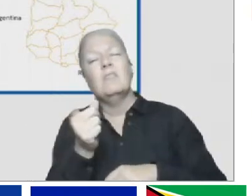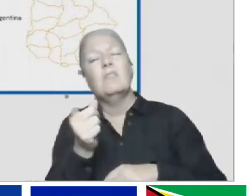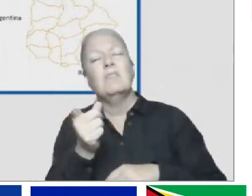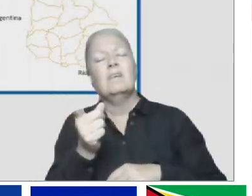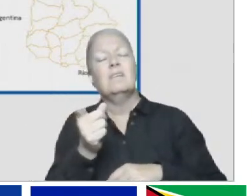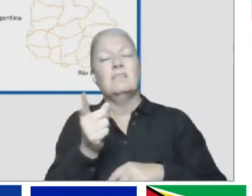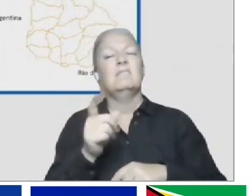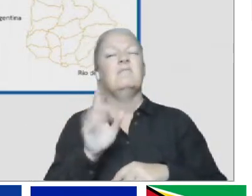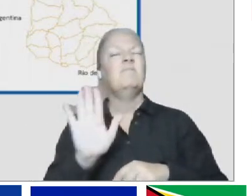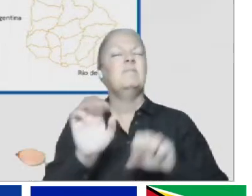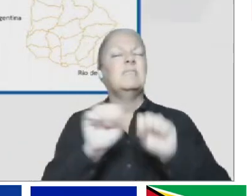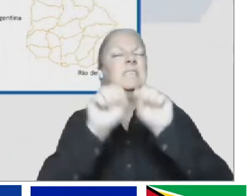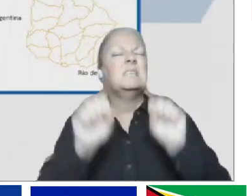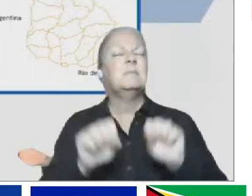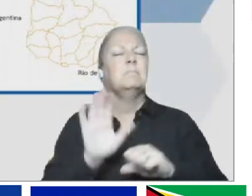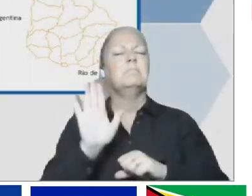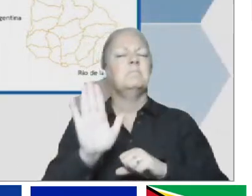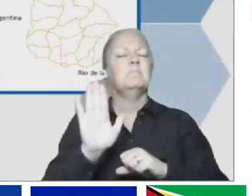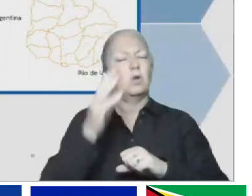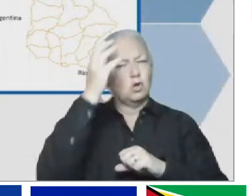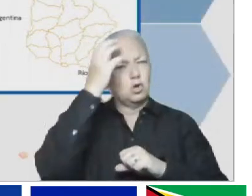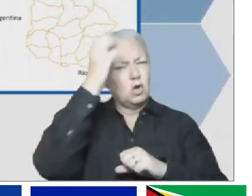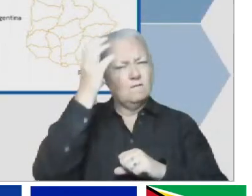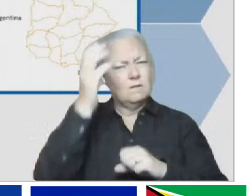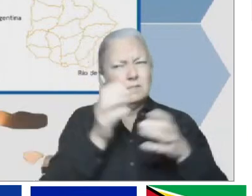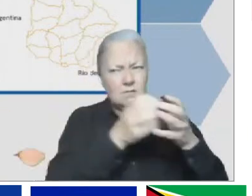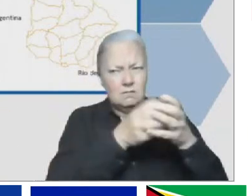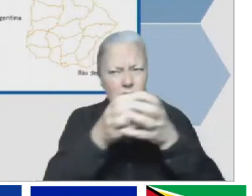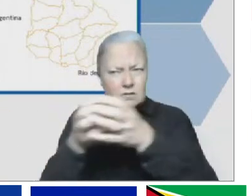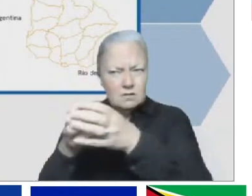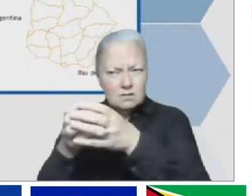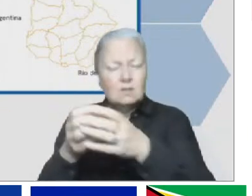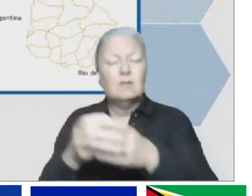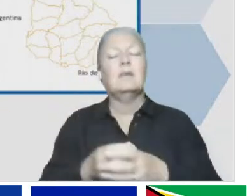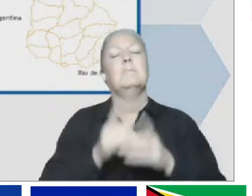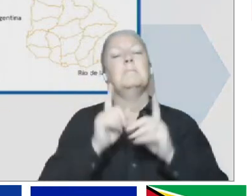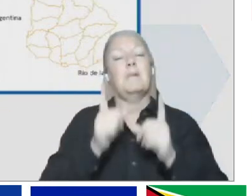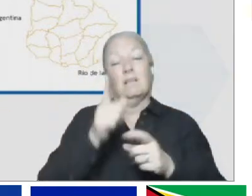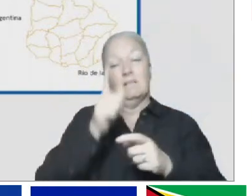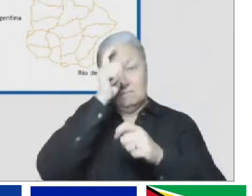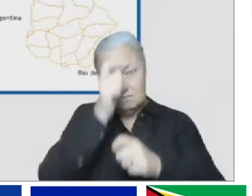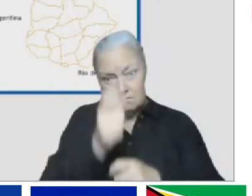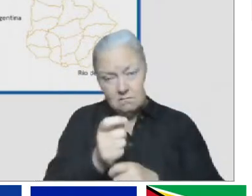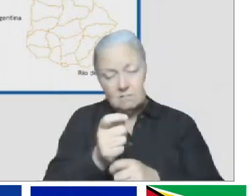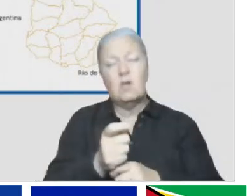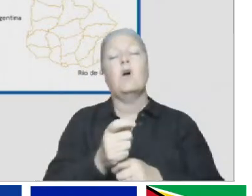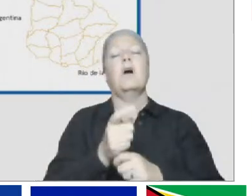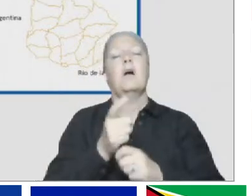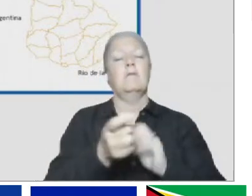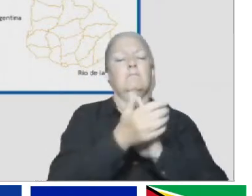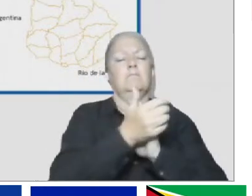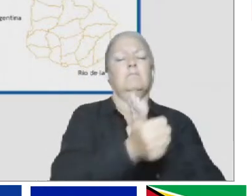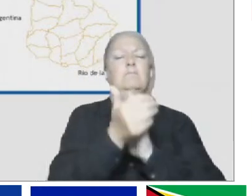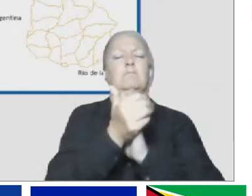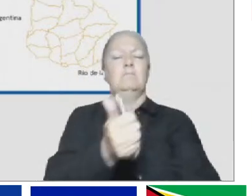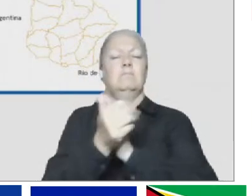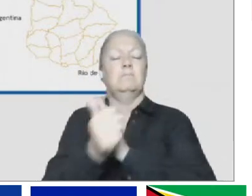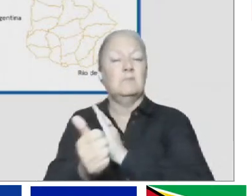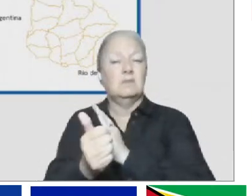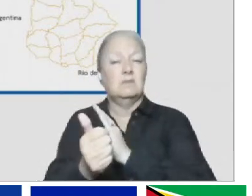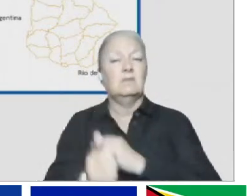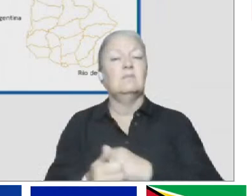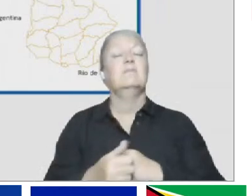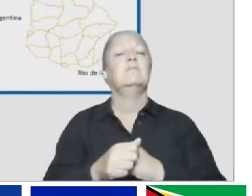by respecting the autonomy and competences of each institution. Our country is divided territorially in